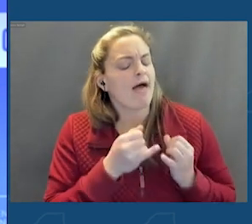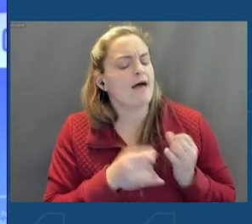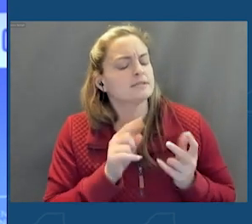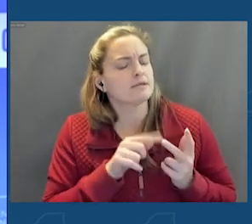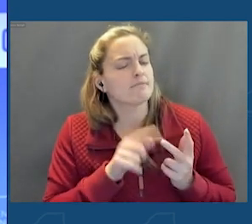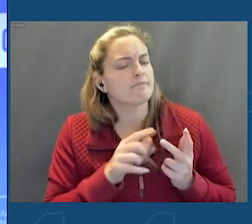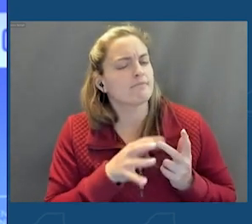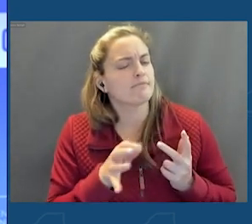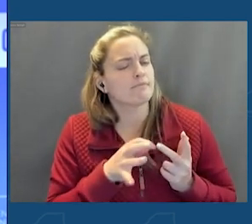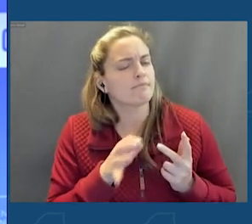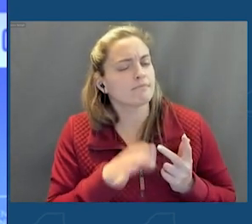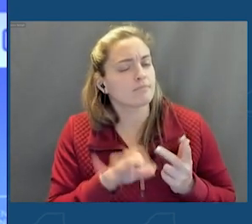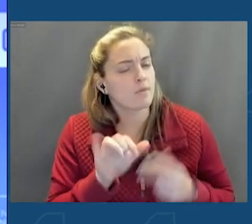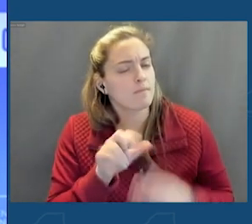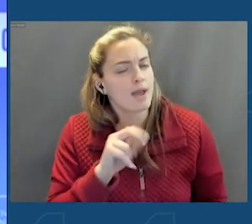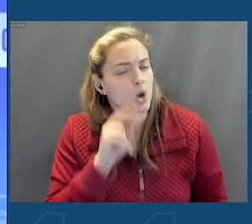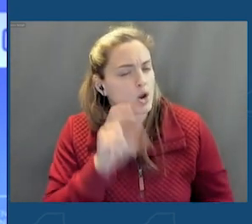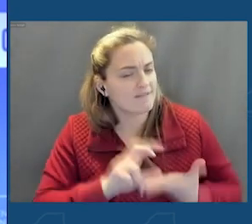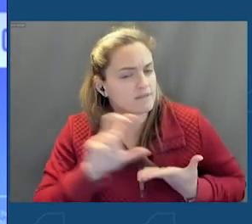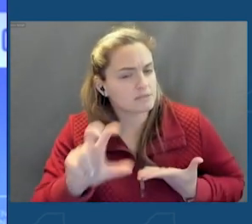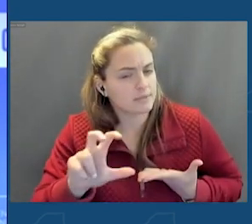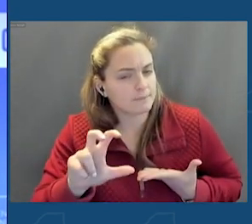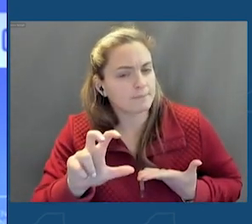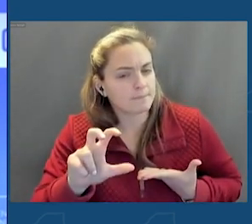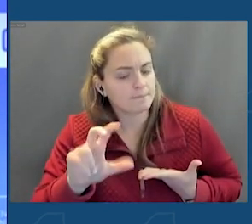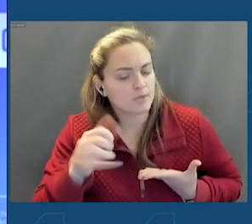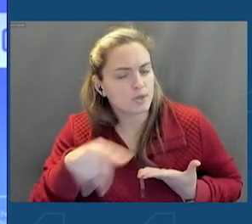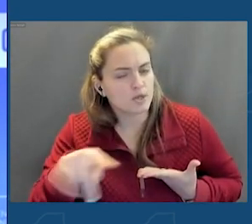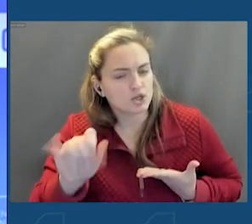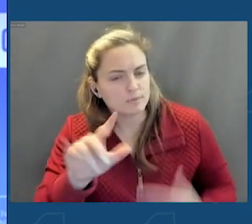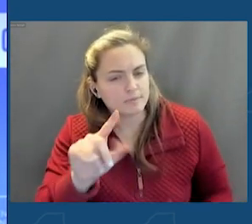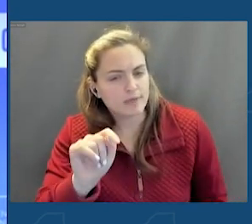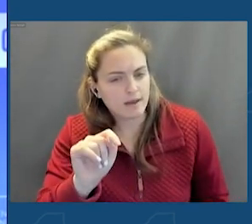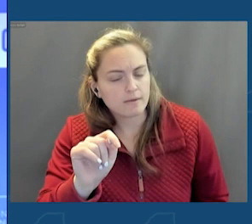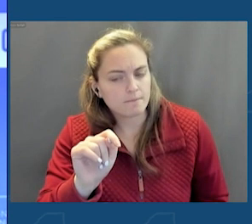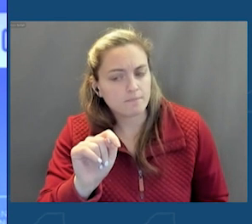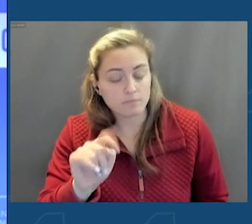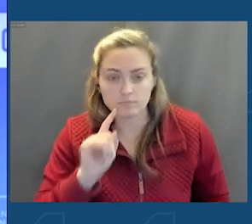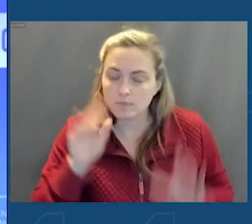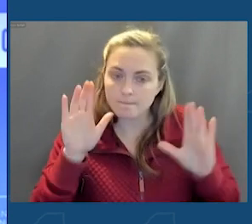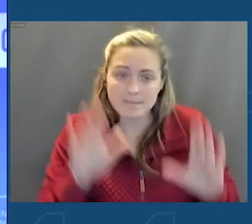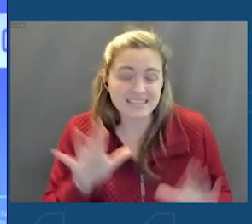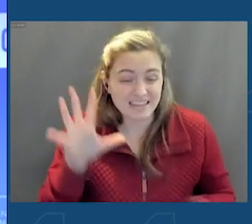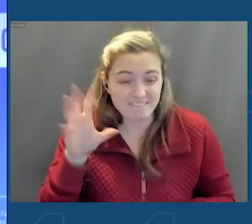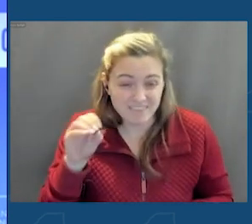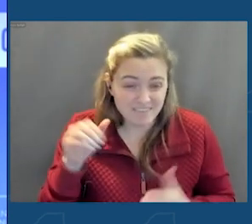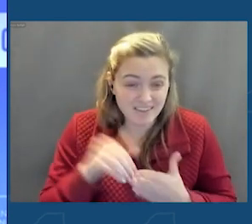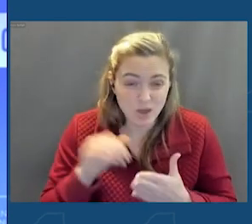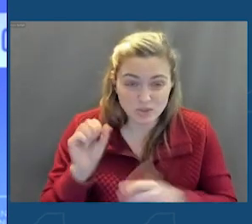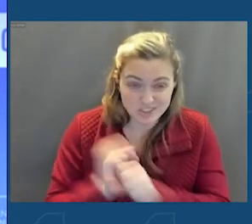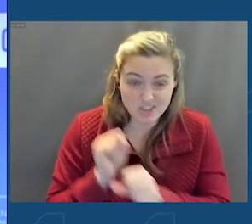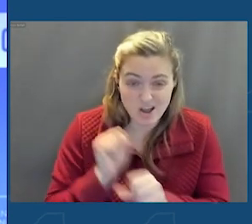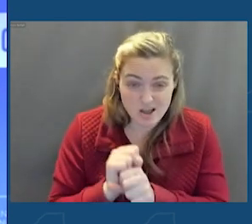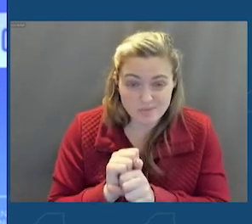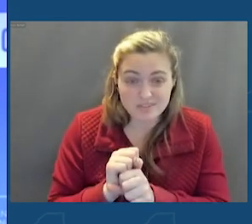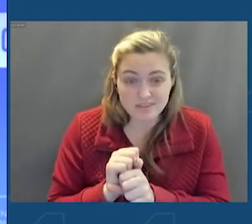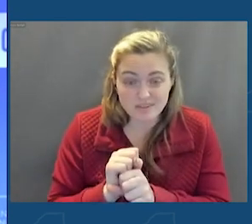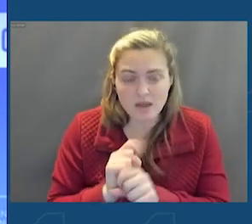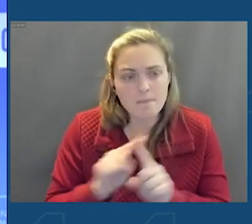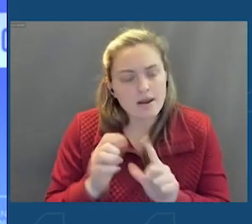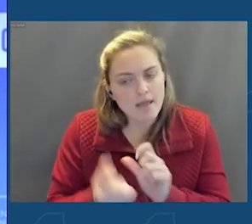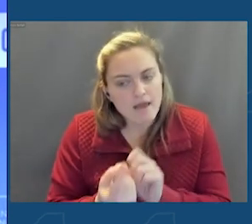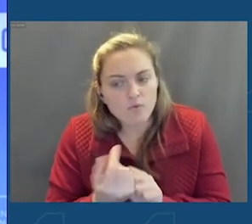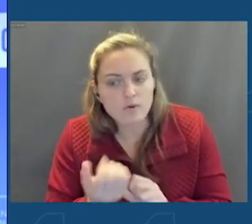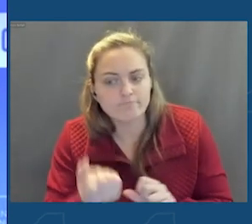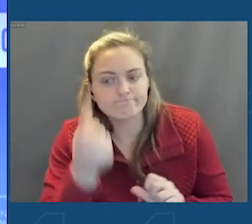would. The Micron investment through the CHIPS Act was extraordinary, 50,000 jobs, as you said. But I want everyone to understand